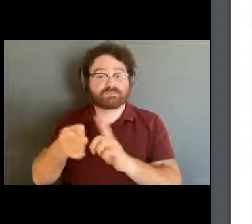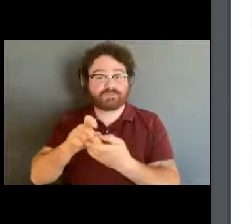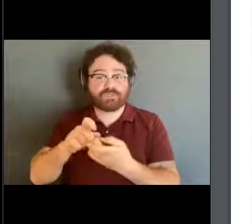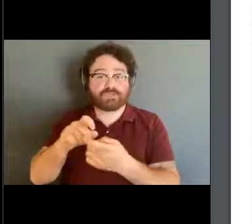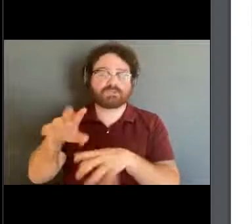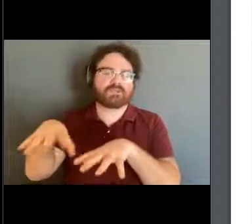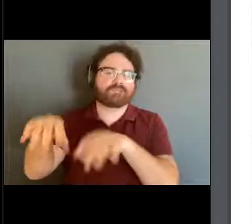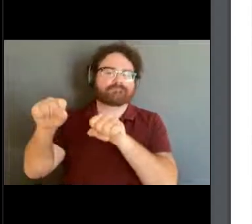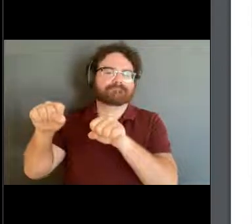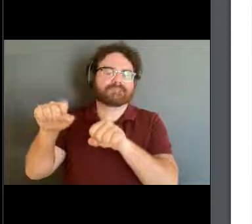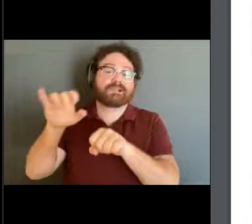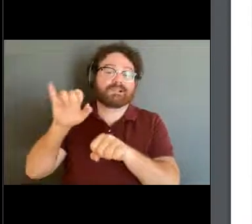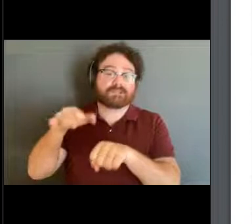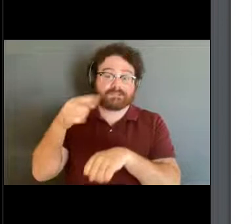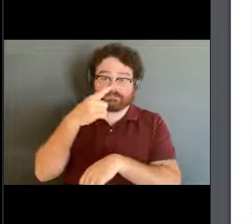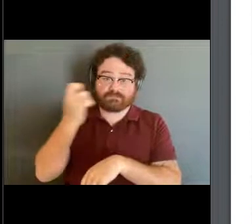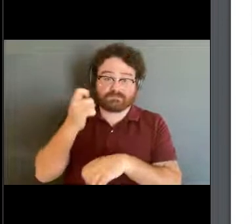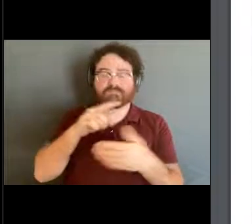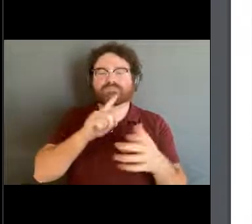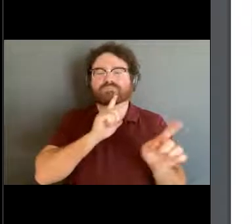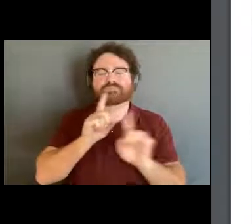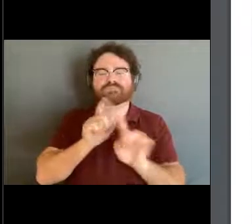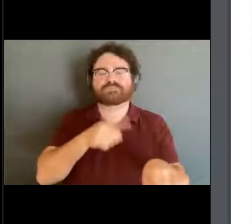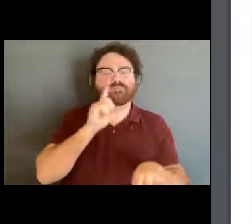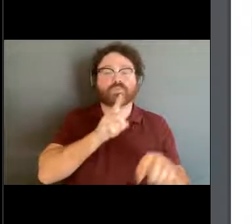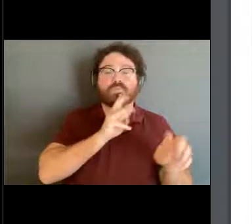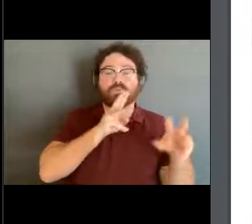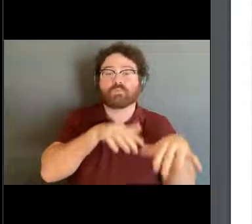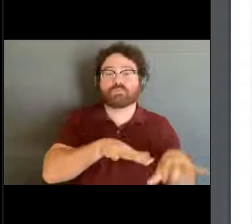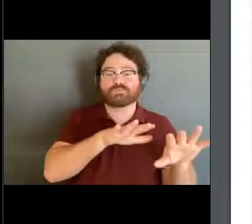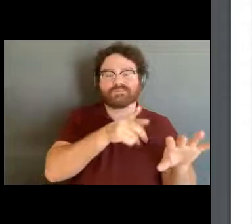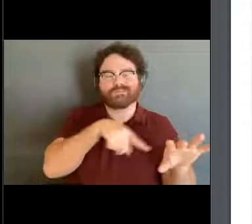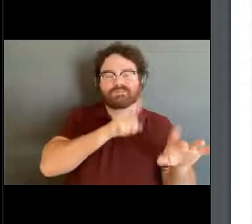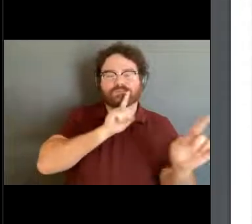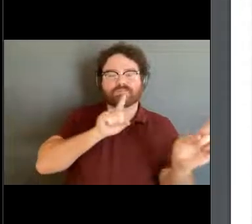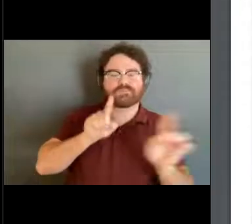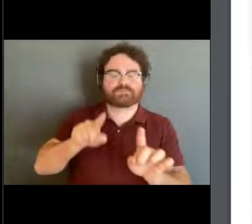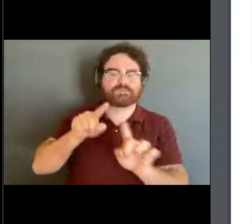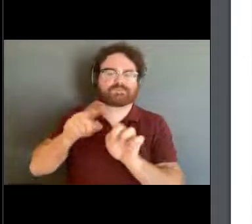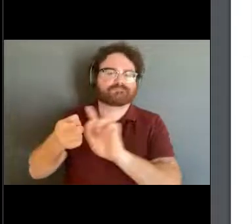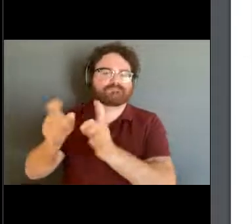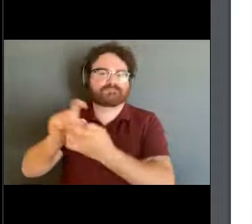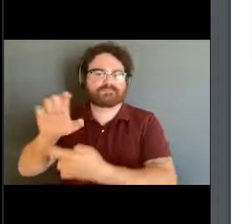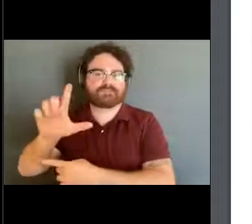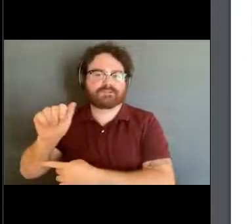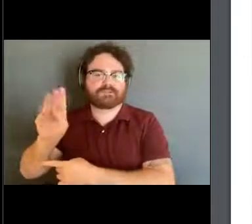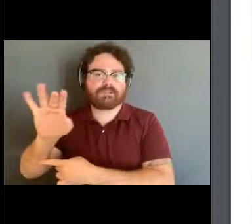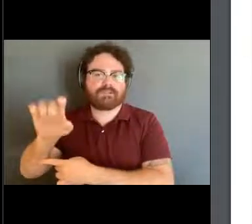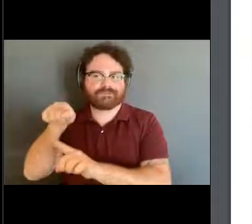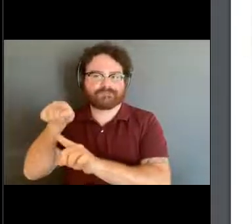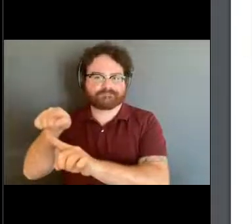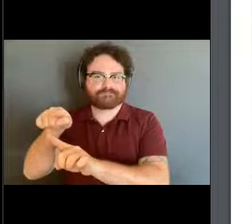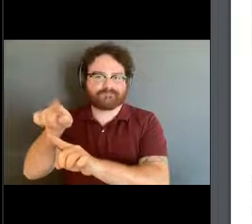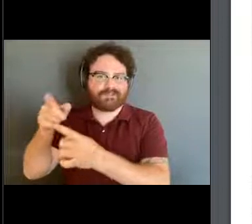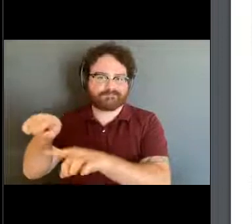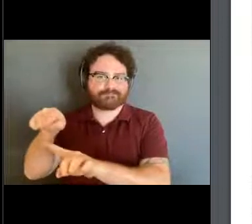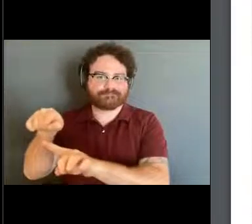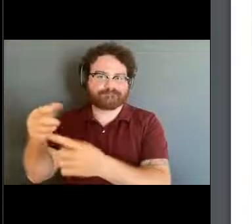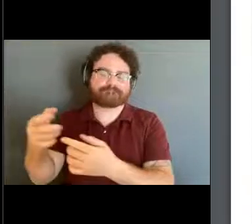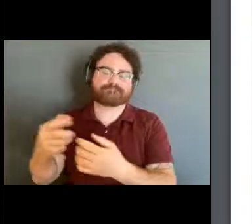was due to response of the oceans to the changing climate that is taking place. And